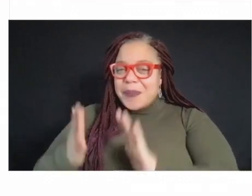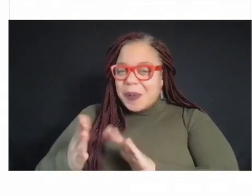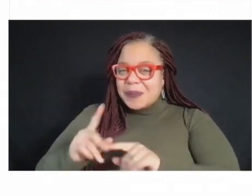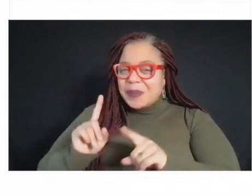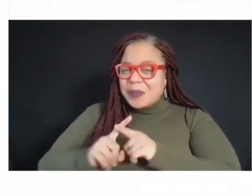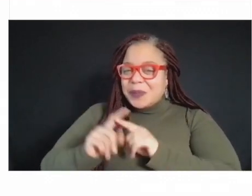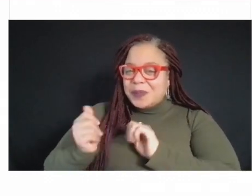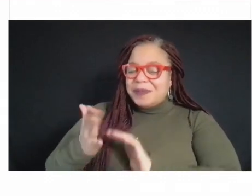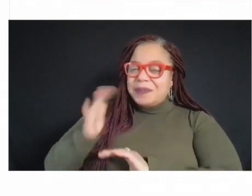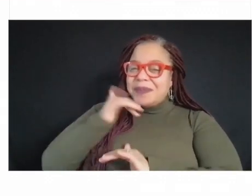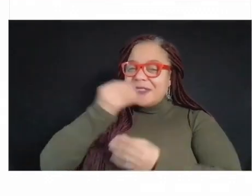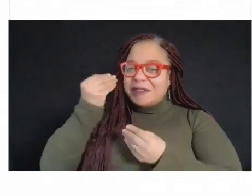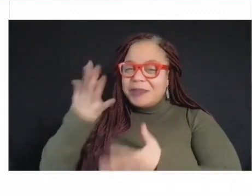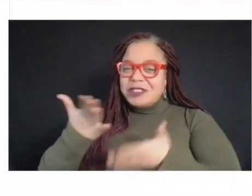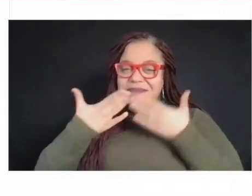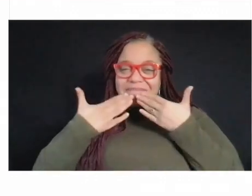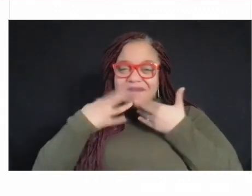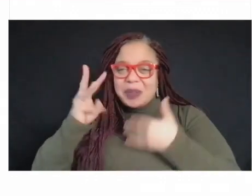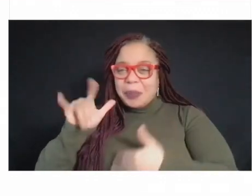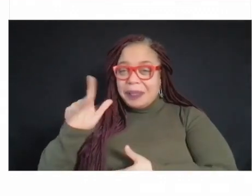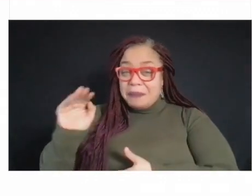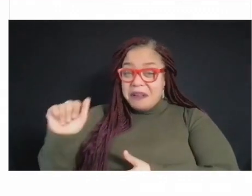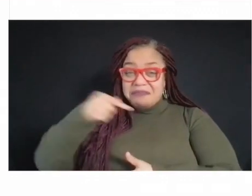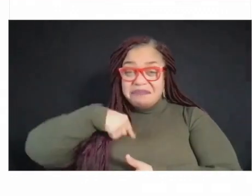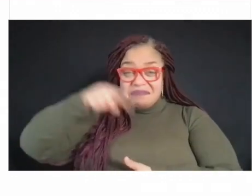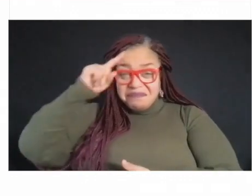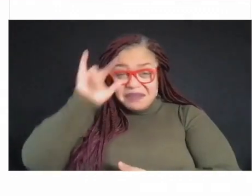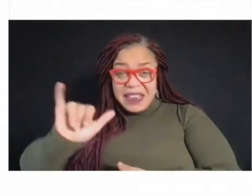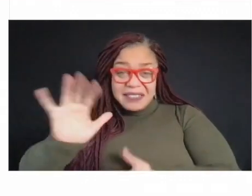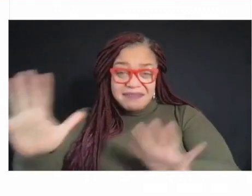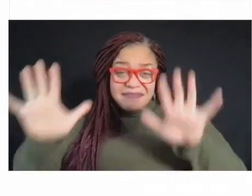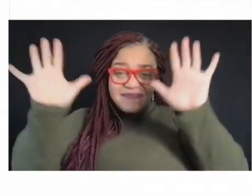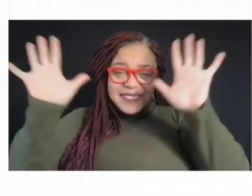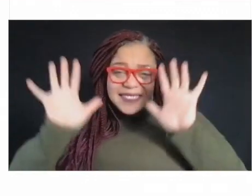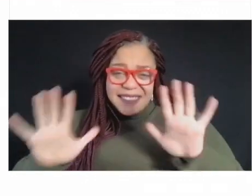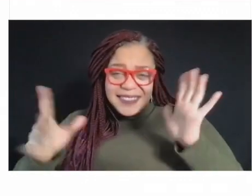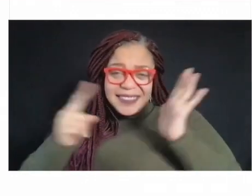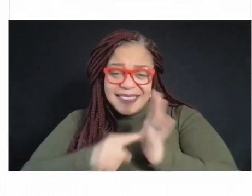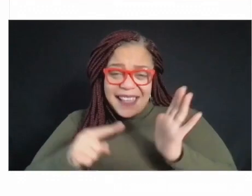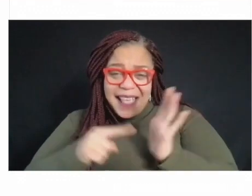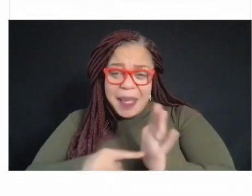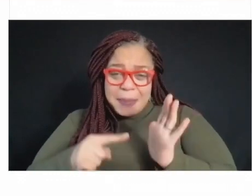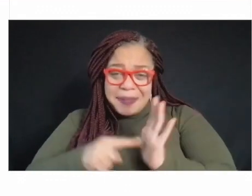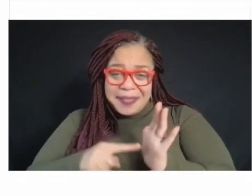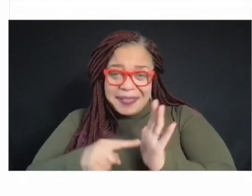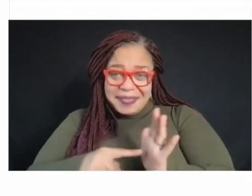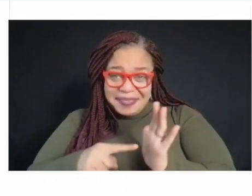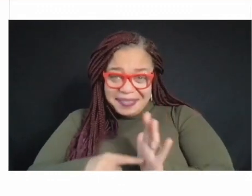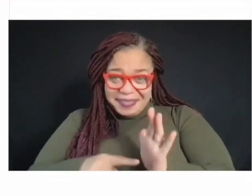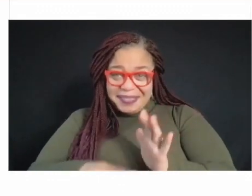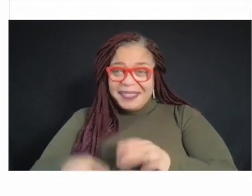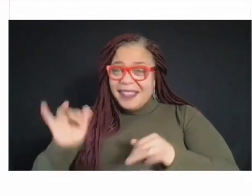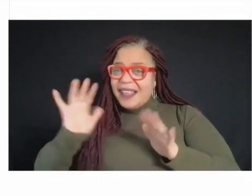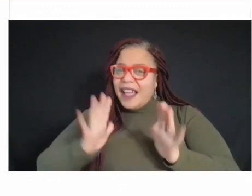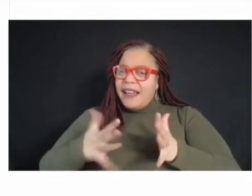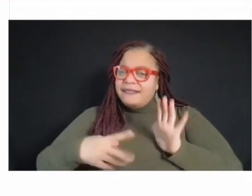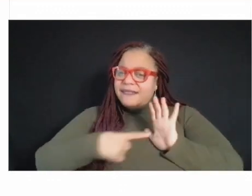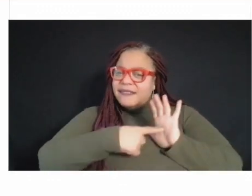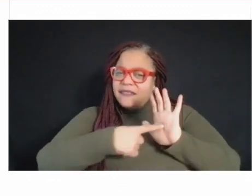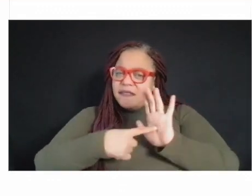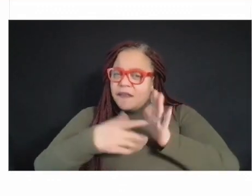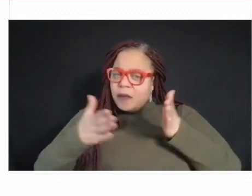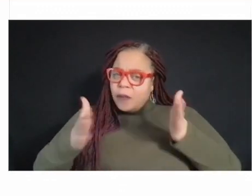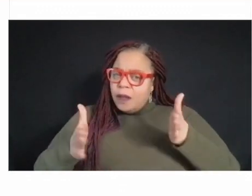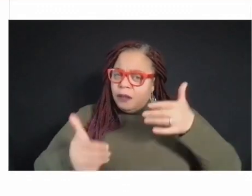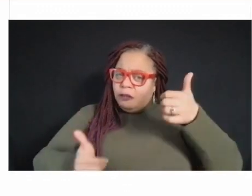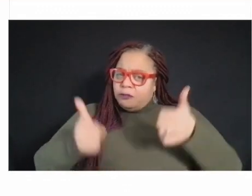think that was a fantastic example, kind of illustrating the way in which to approach the context and combat this problem. Over to Mike now